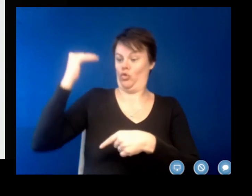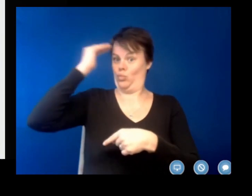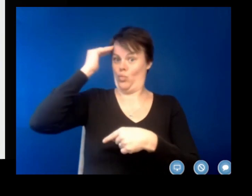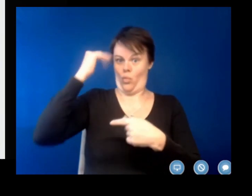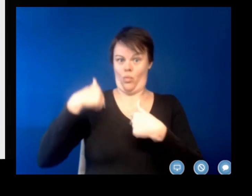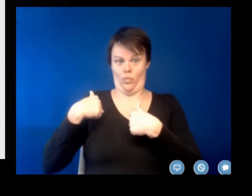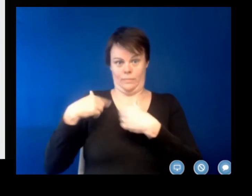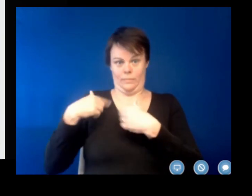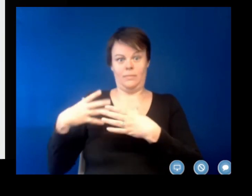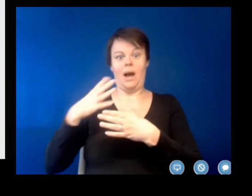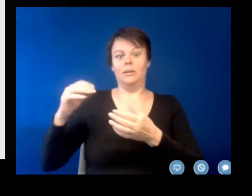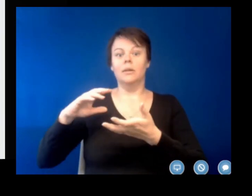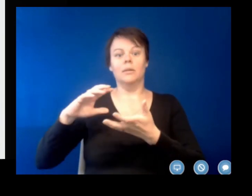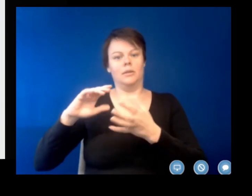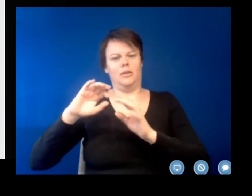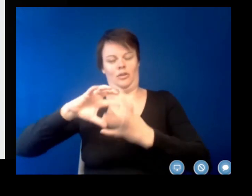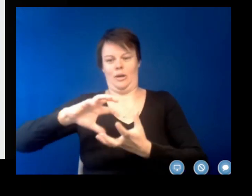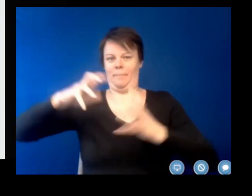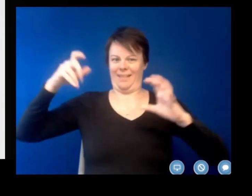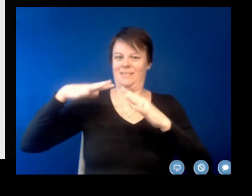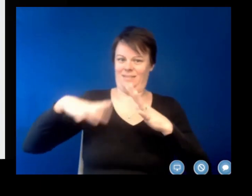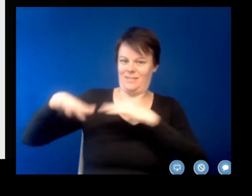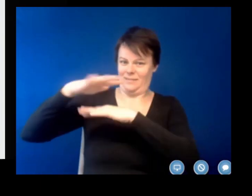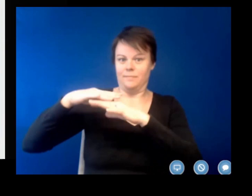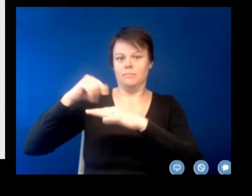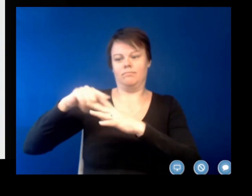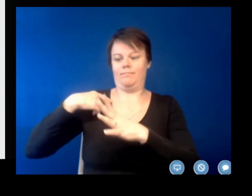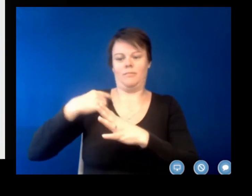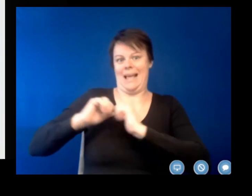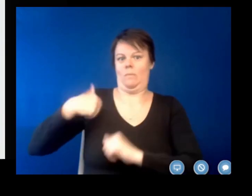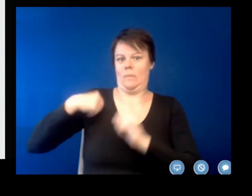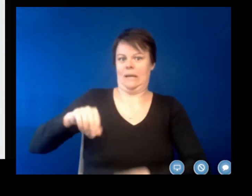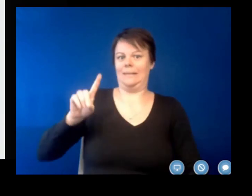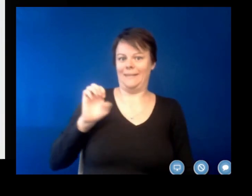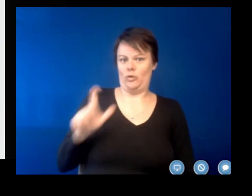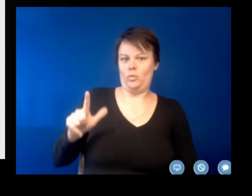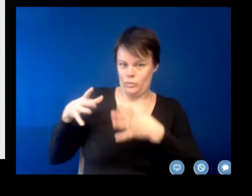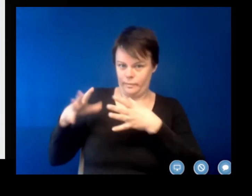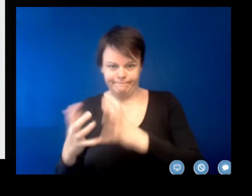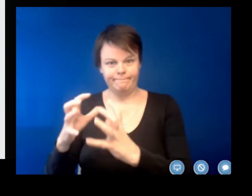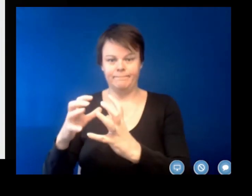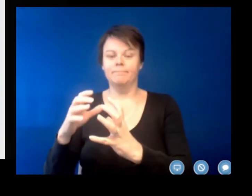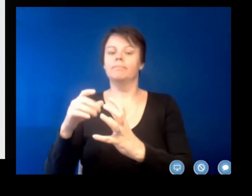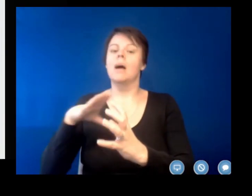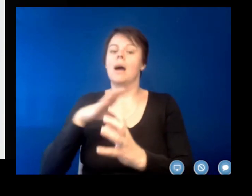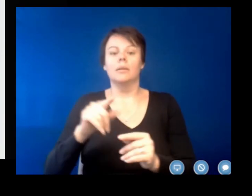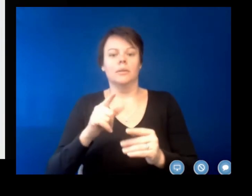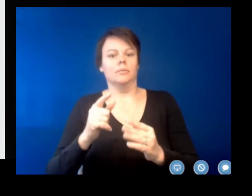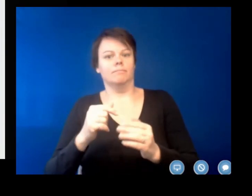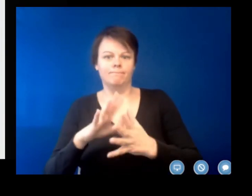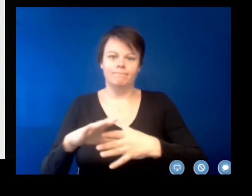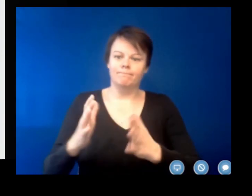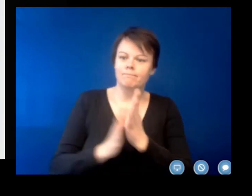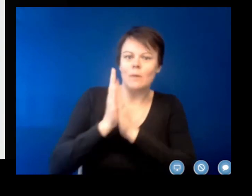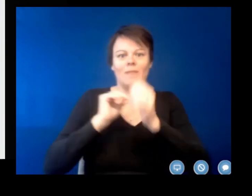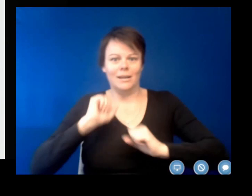The first finding was that through the abduction process of all the data, we